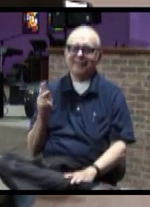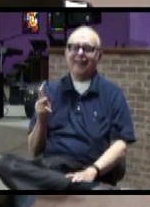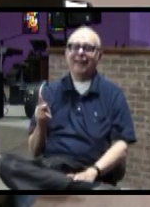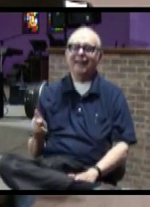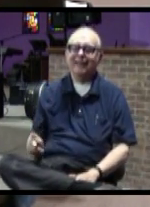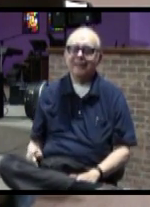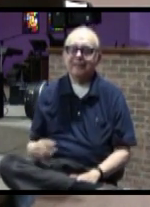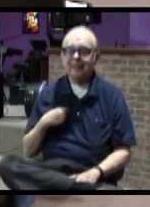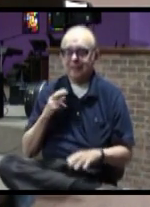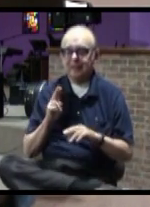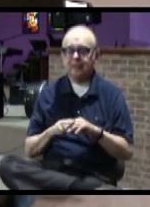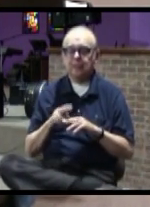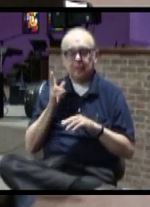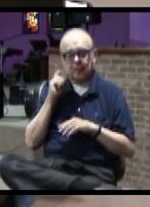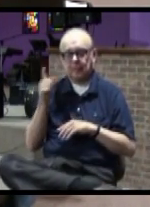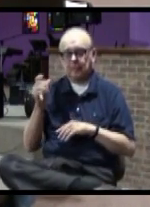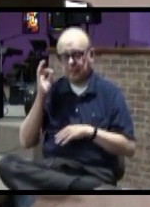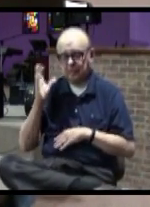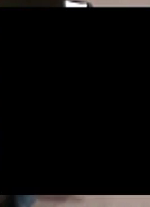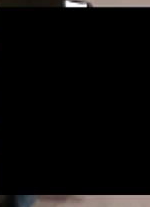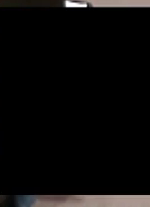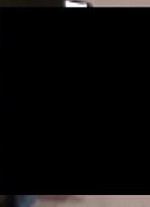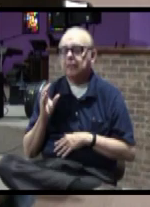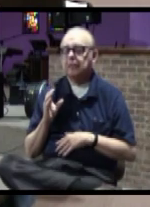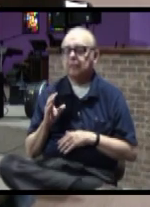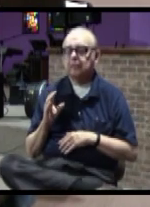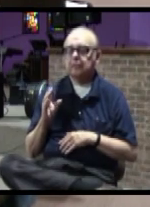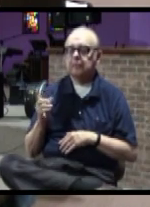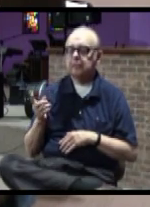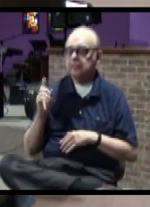Okay? Just say, okay, I'll sit down and